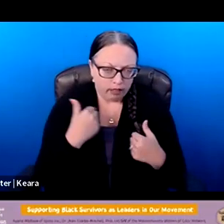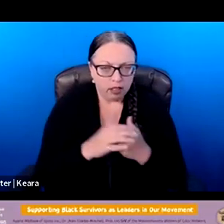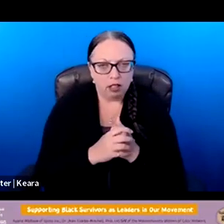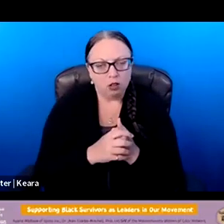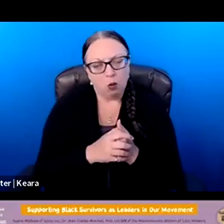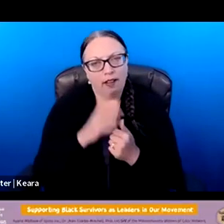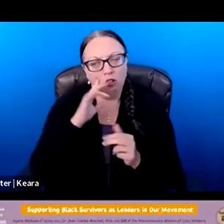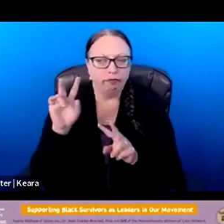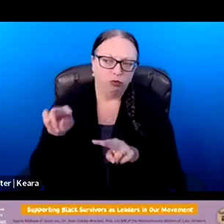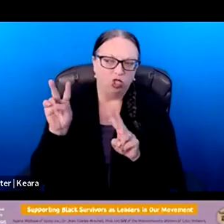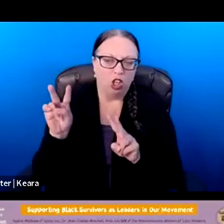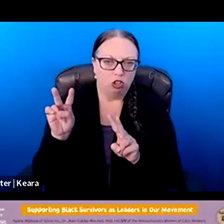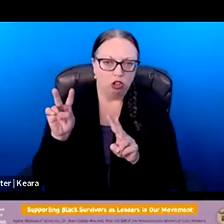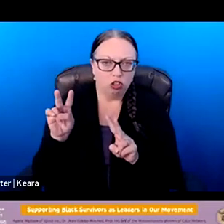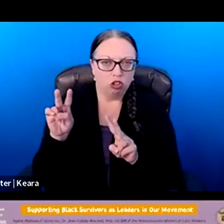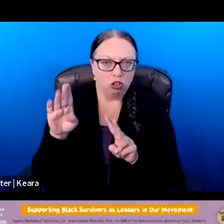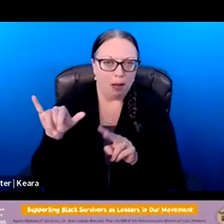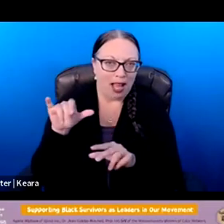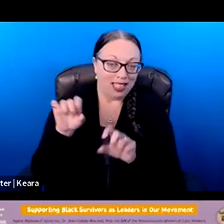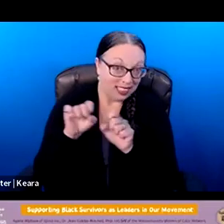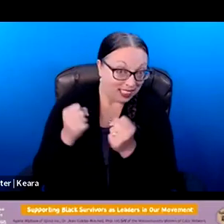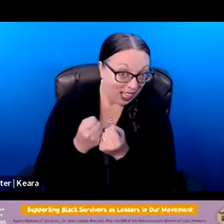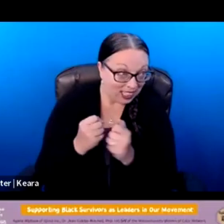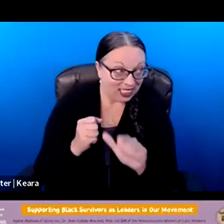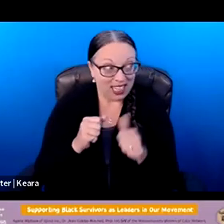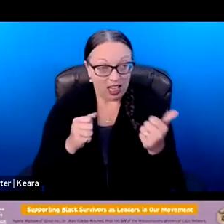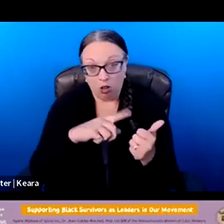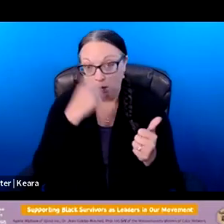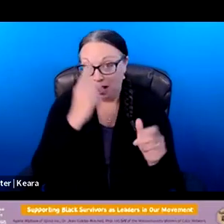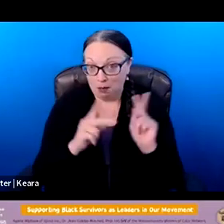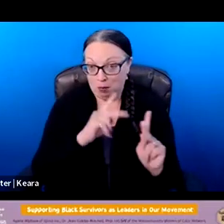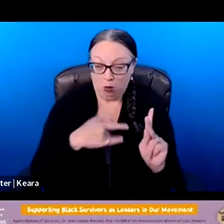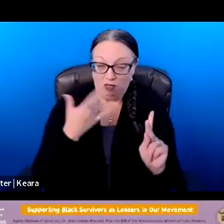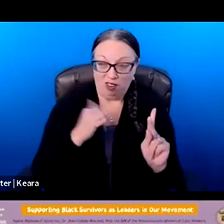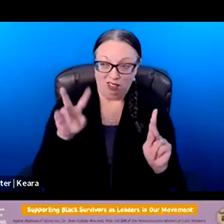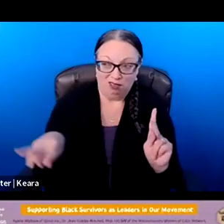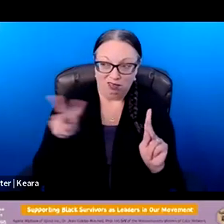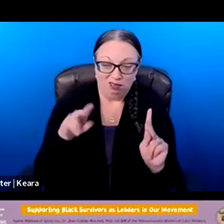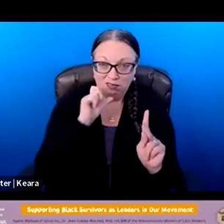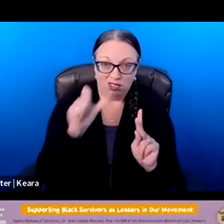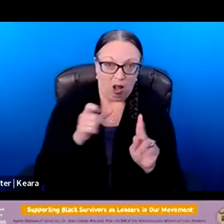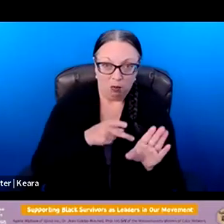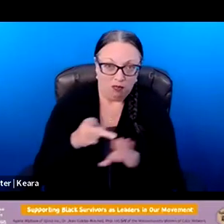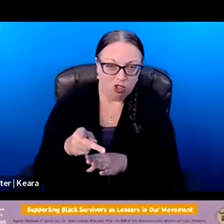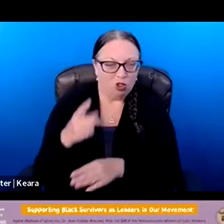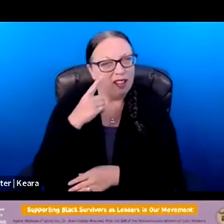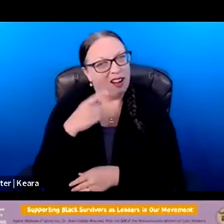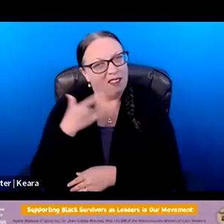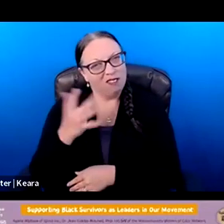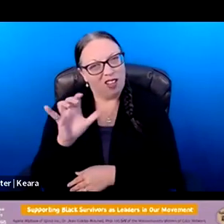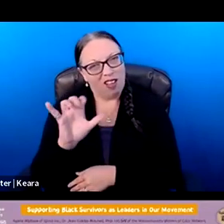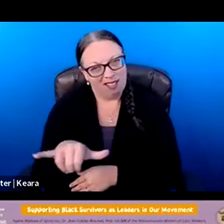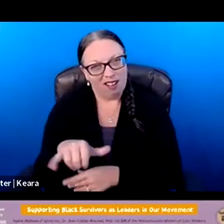judged by society and by other Black people who feel like they're professionals and things like that. And I think that's a problem. That we just stop